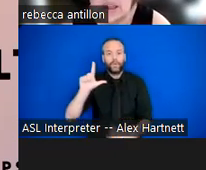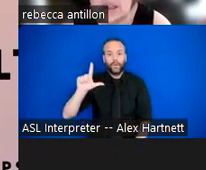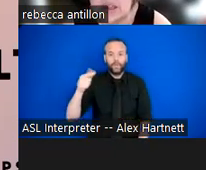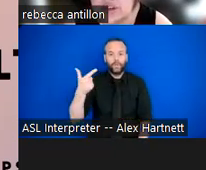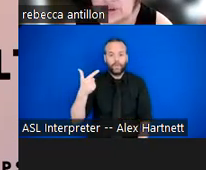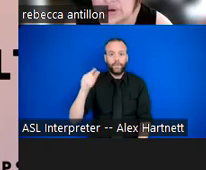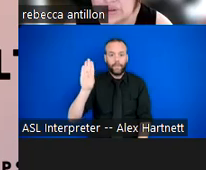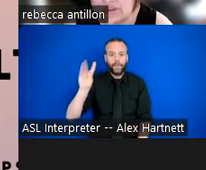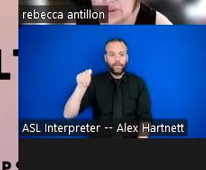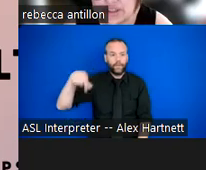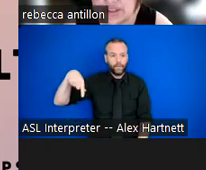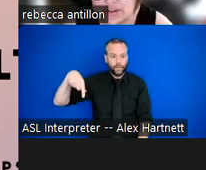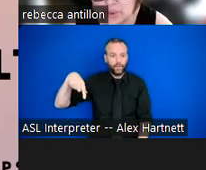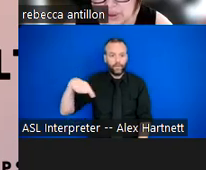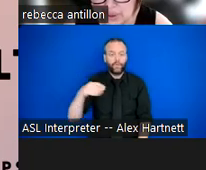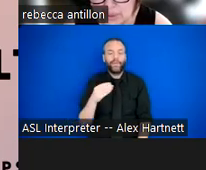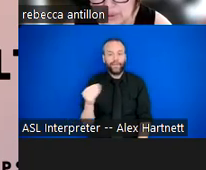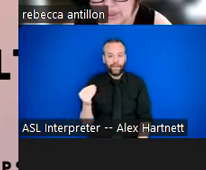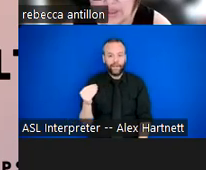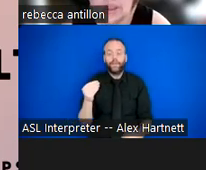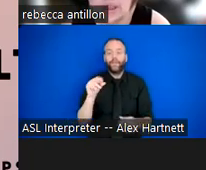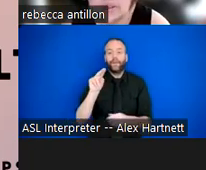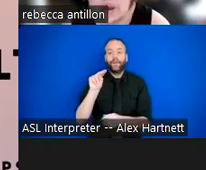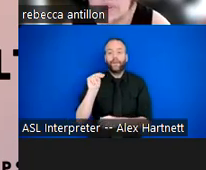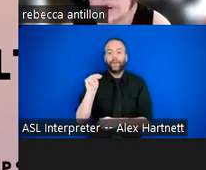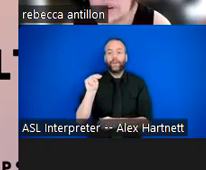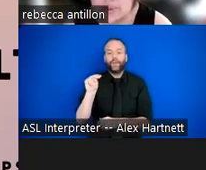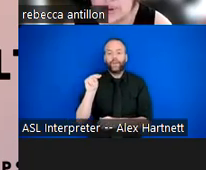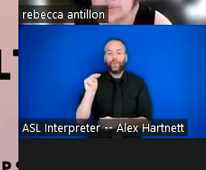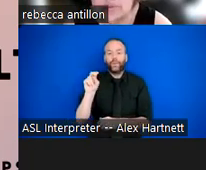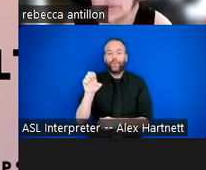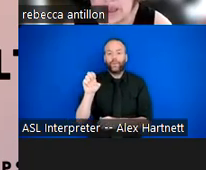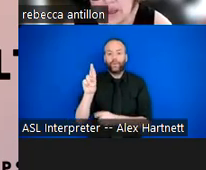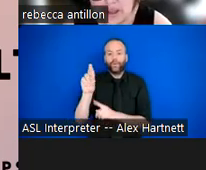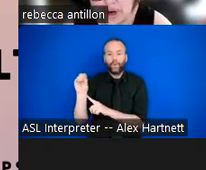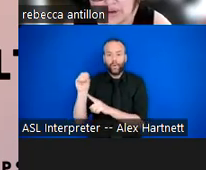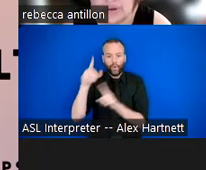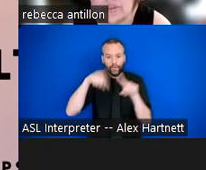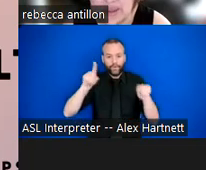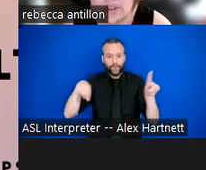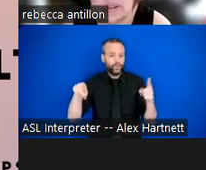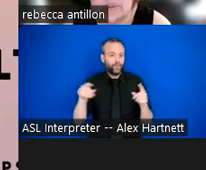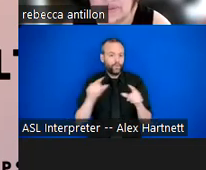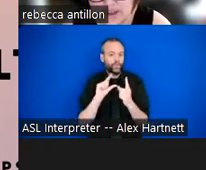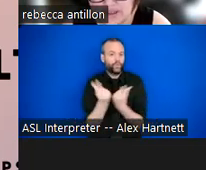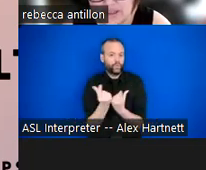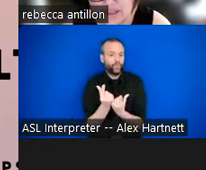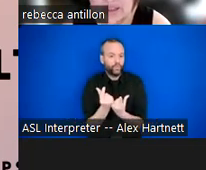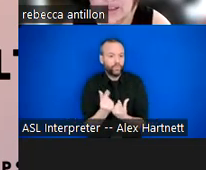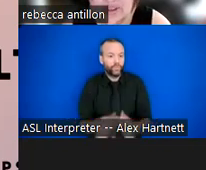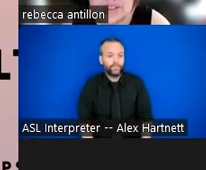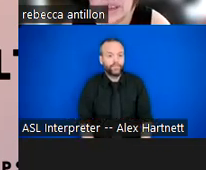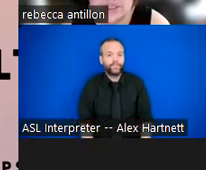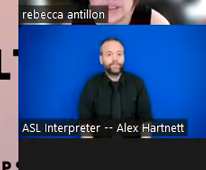plus neurodivergency support group. They also offer a support group for partners, families, and friends,